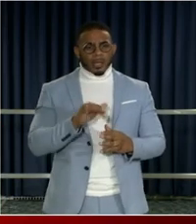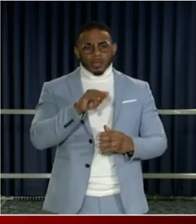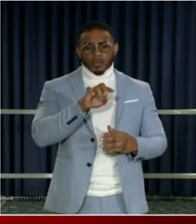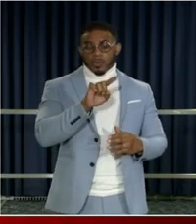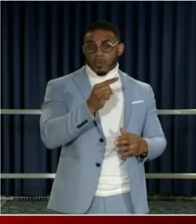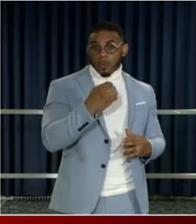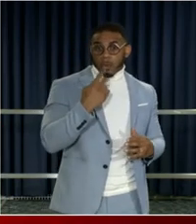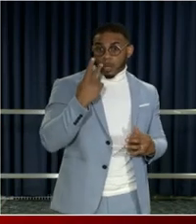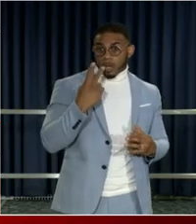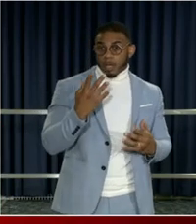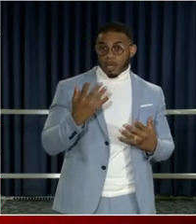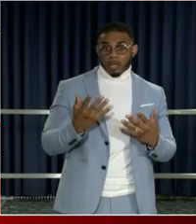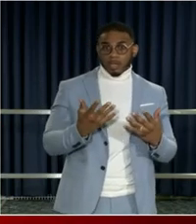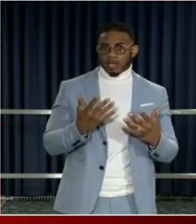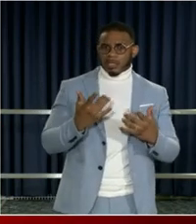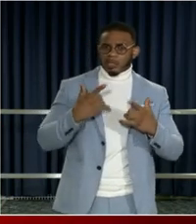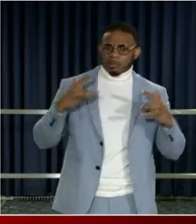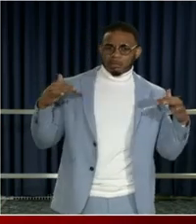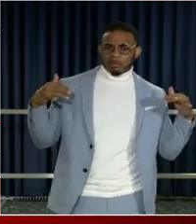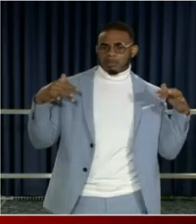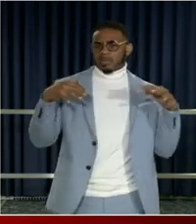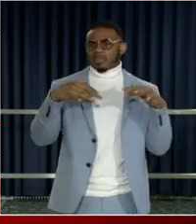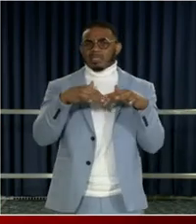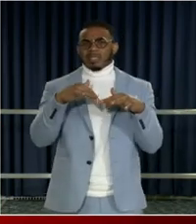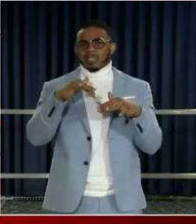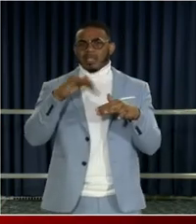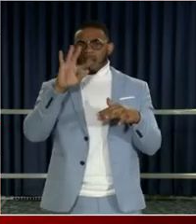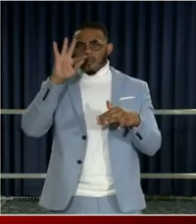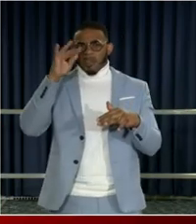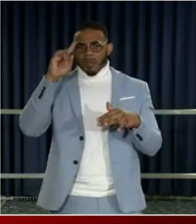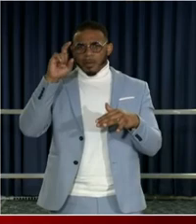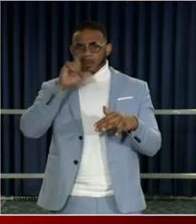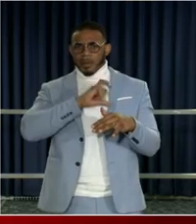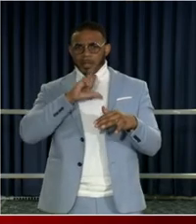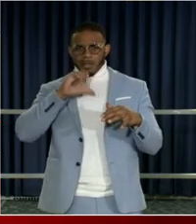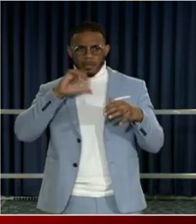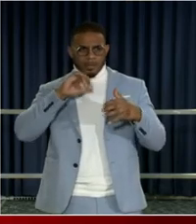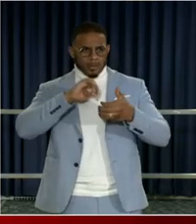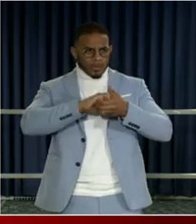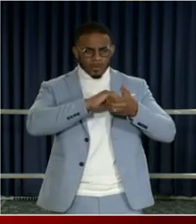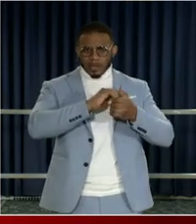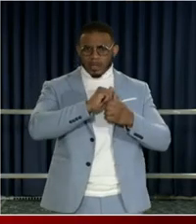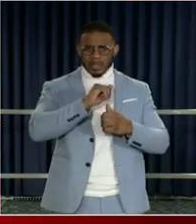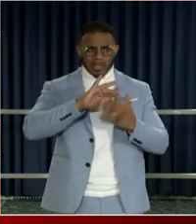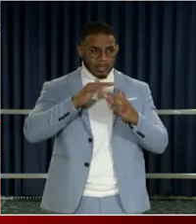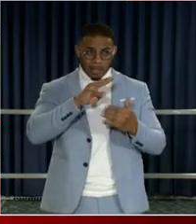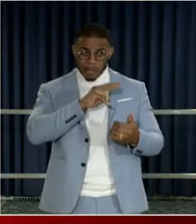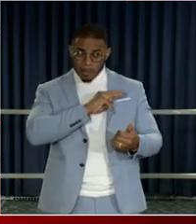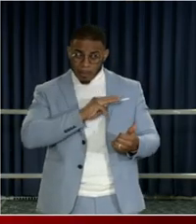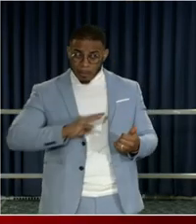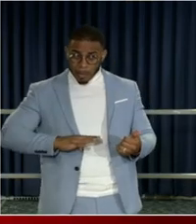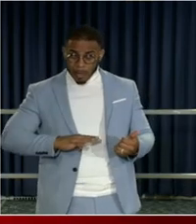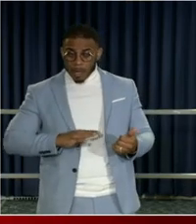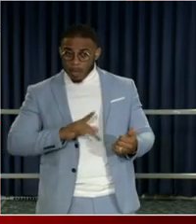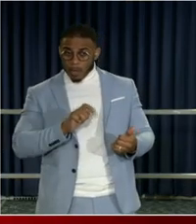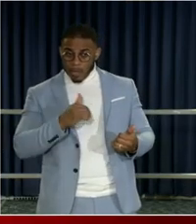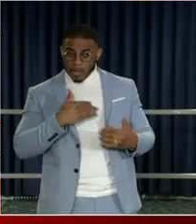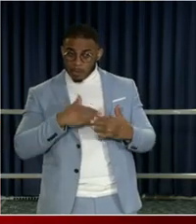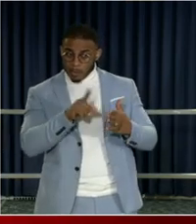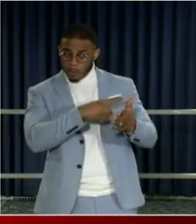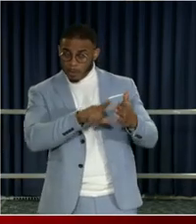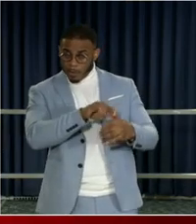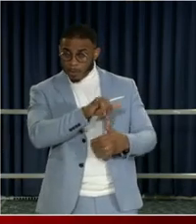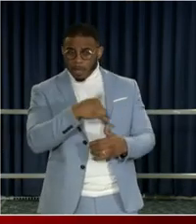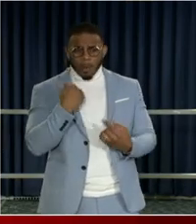1st, we saw a huge collection of federal police forces in the city, and Mayor Bowser, you had some criticism about